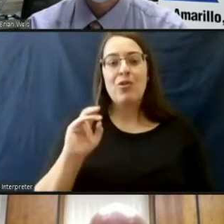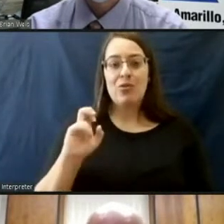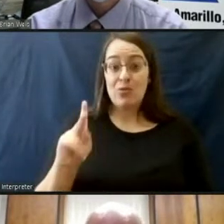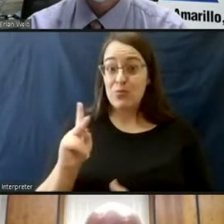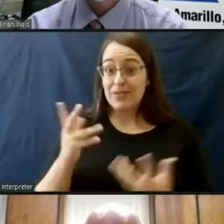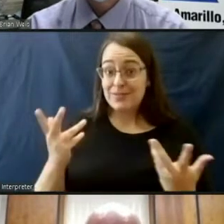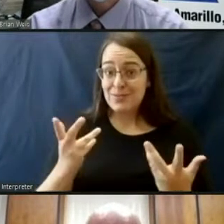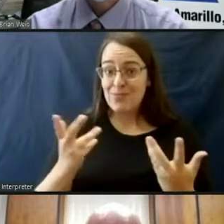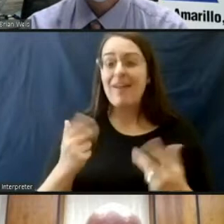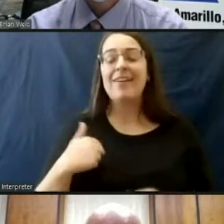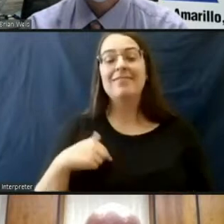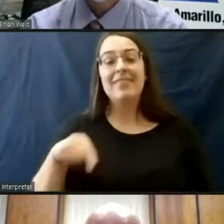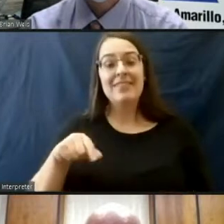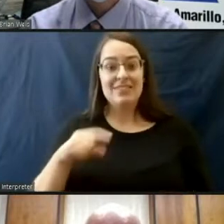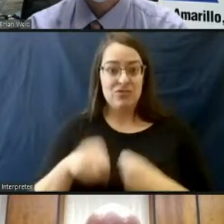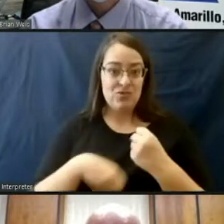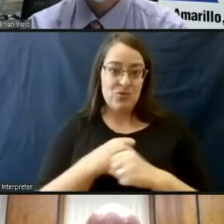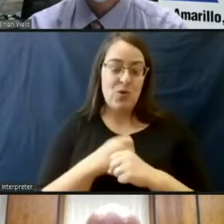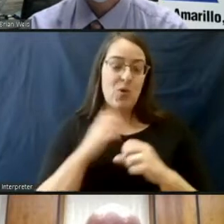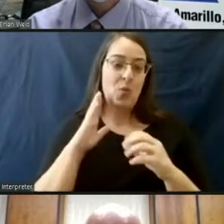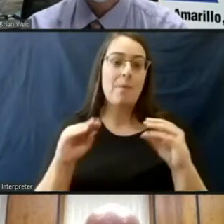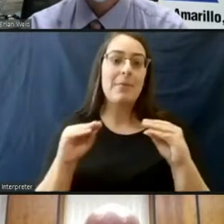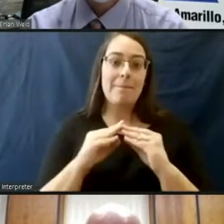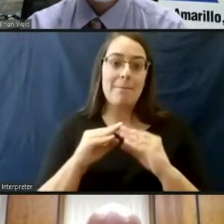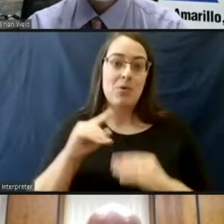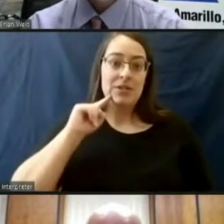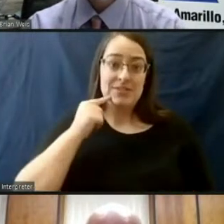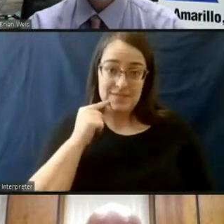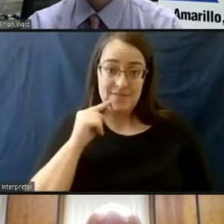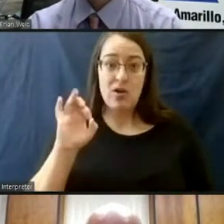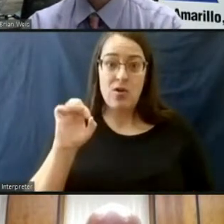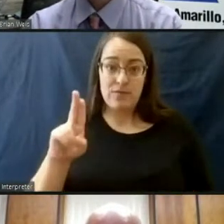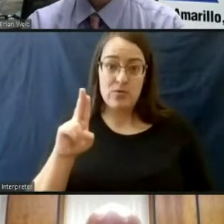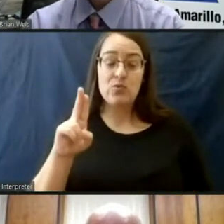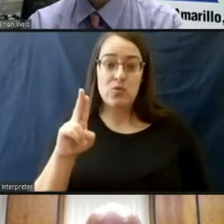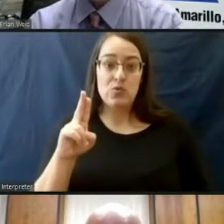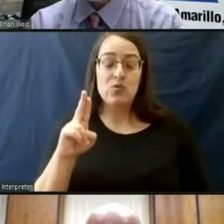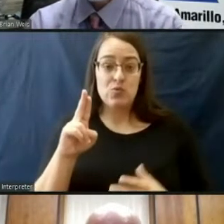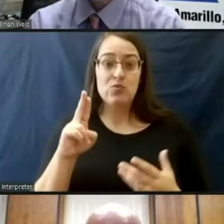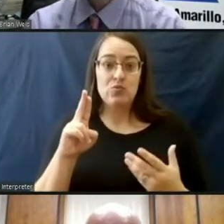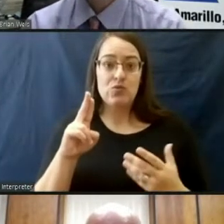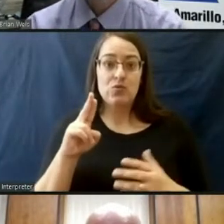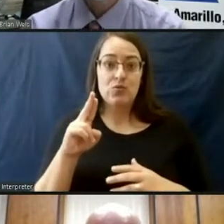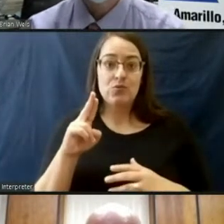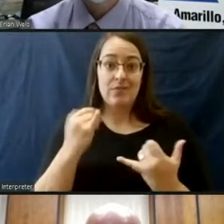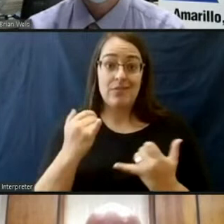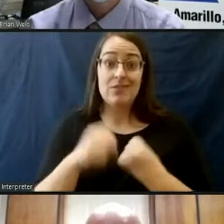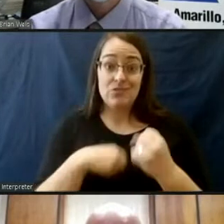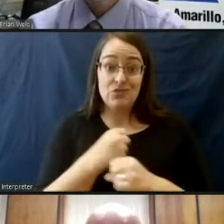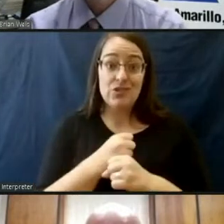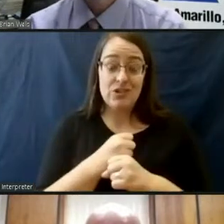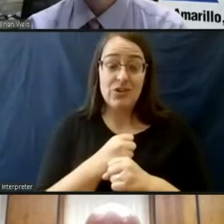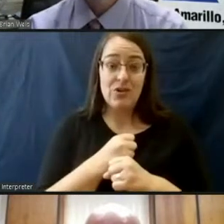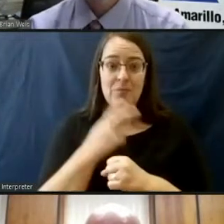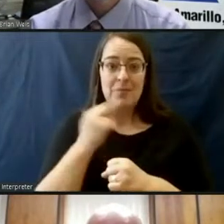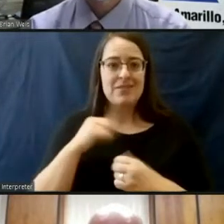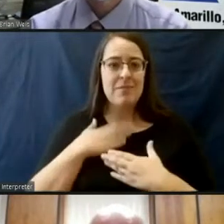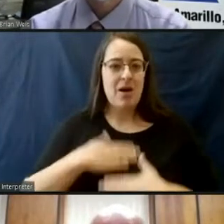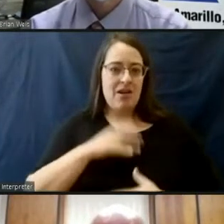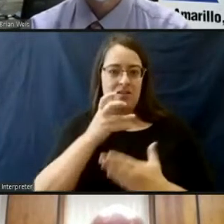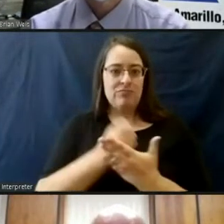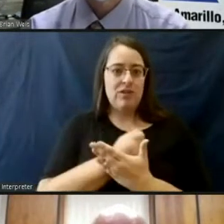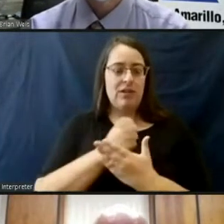very significant flu season this year. So again, even more important than to be folks getting their